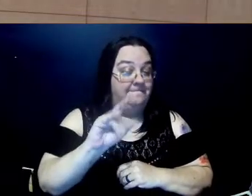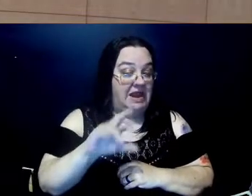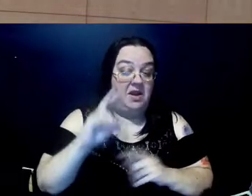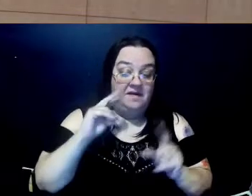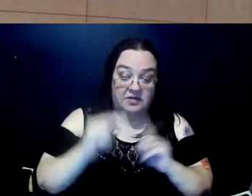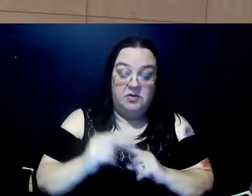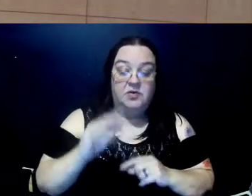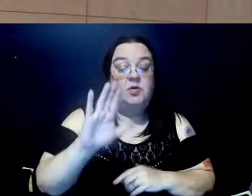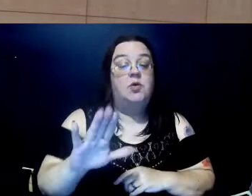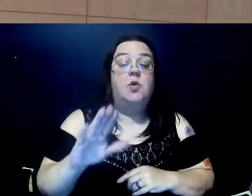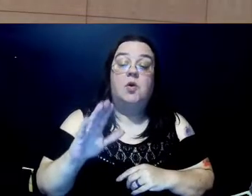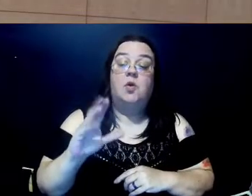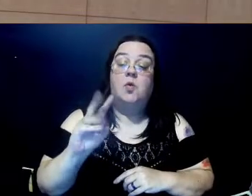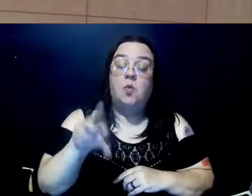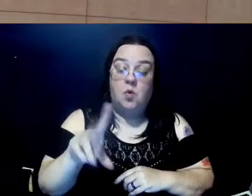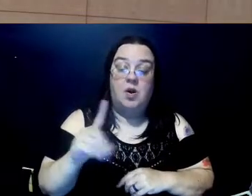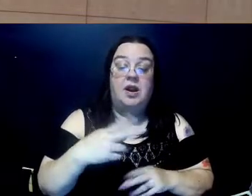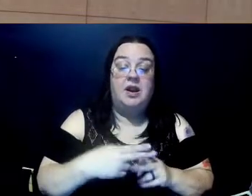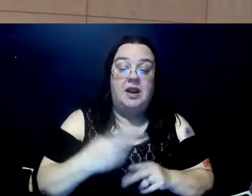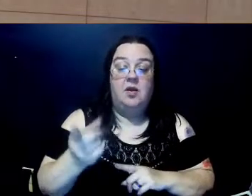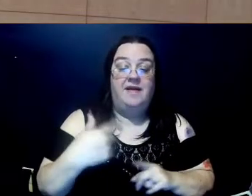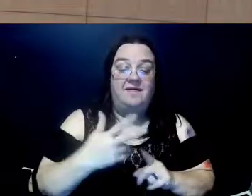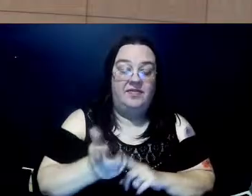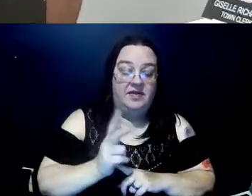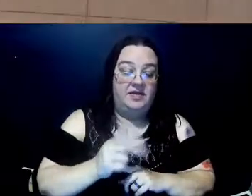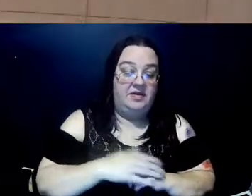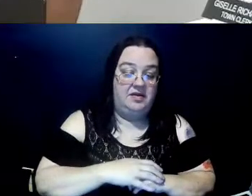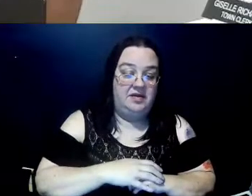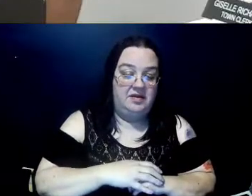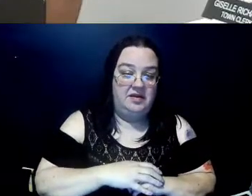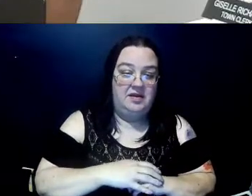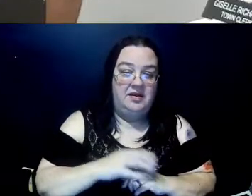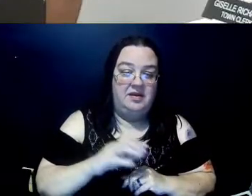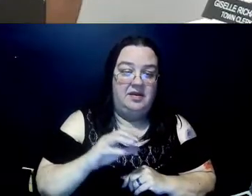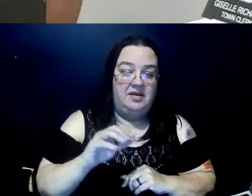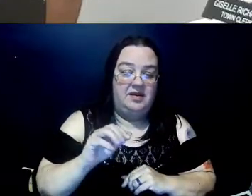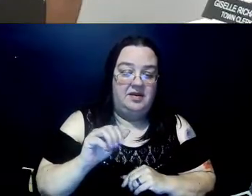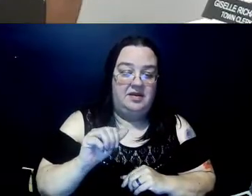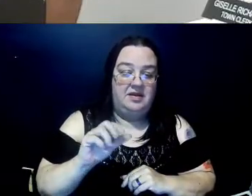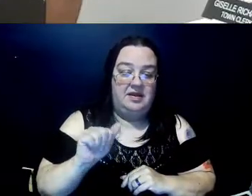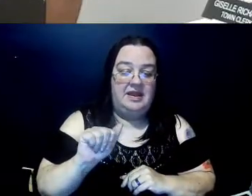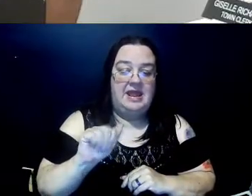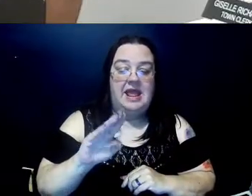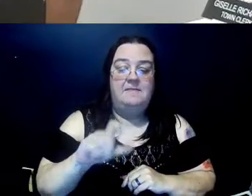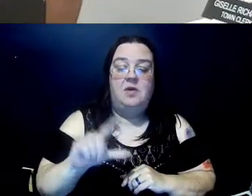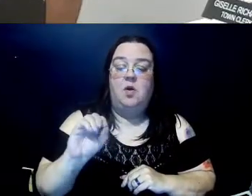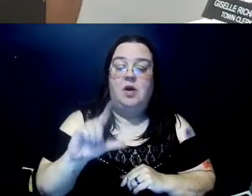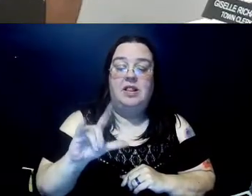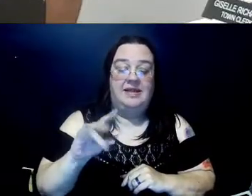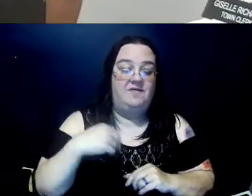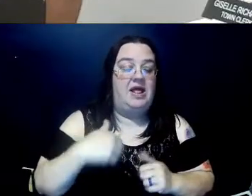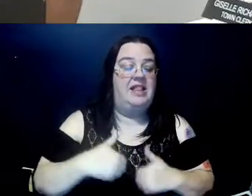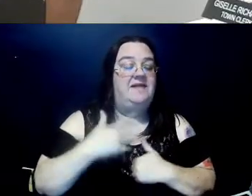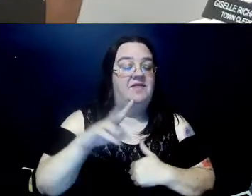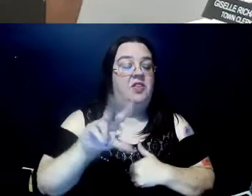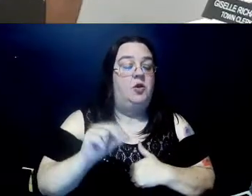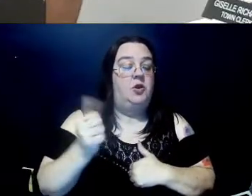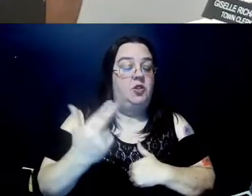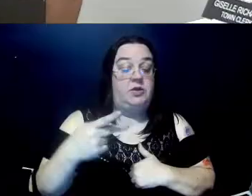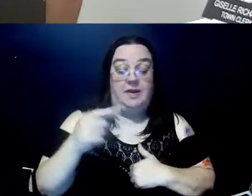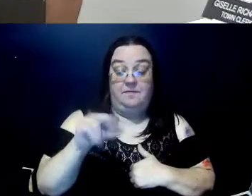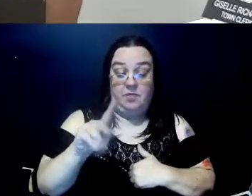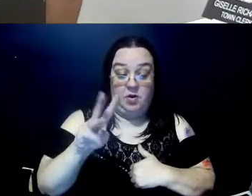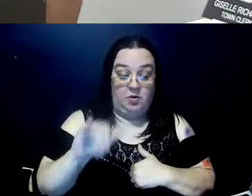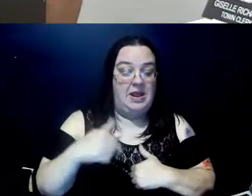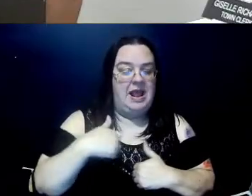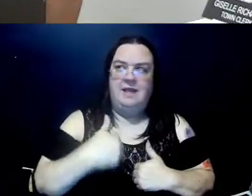ward, and you have 3 minutes. Abel Olivo. I live at 3013 Parkway. Been a resident of